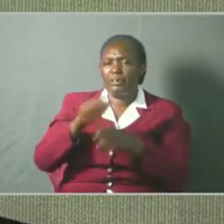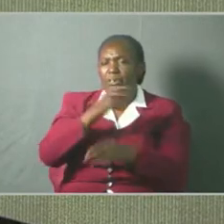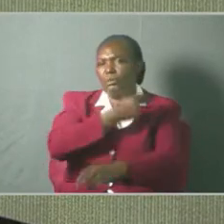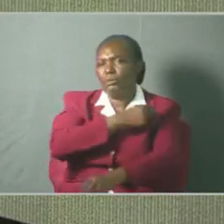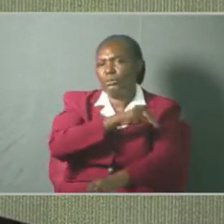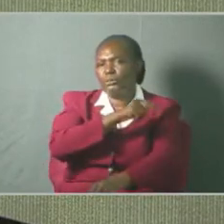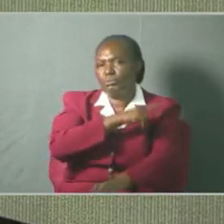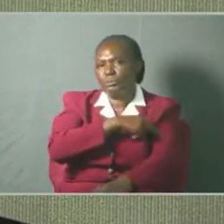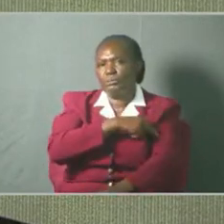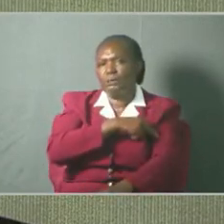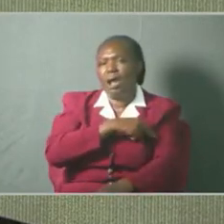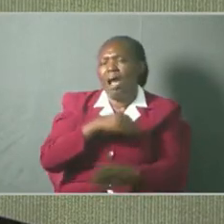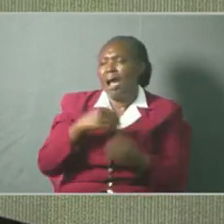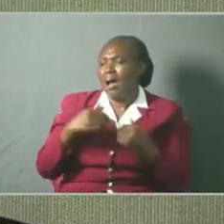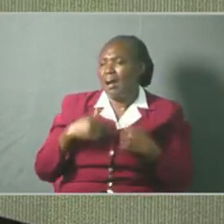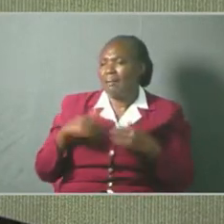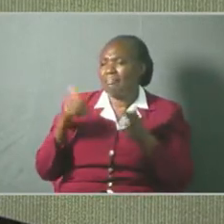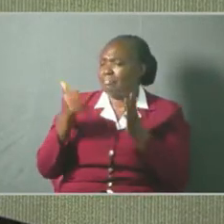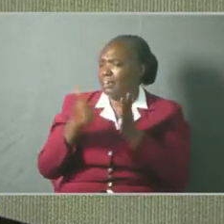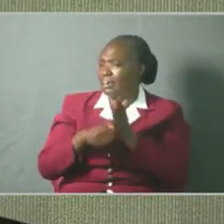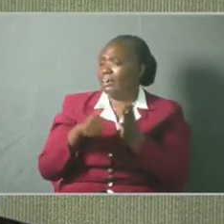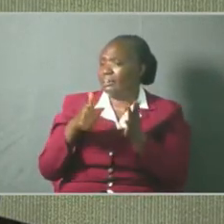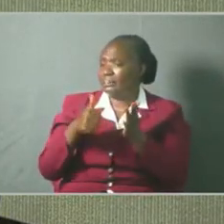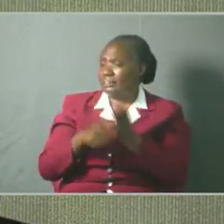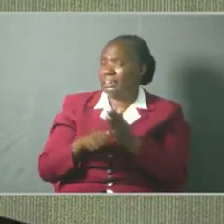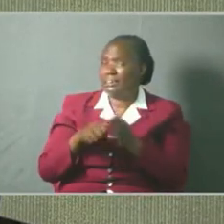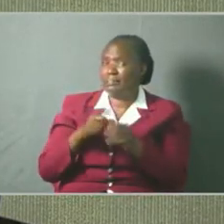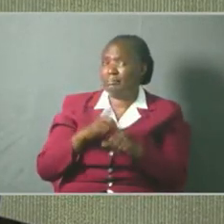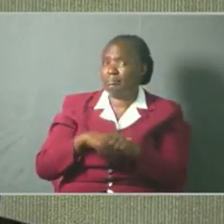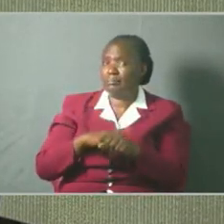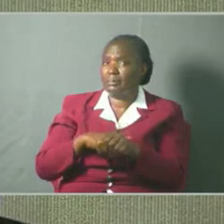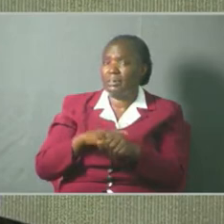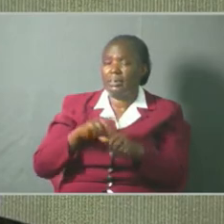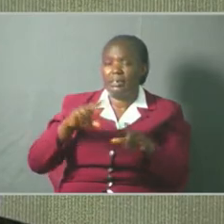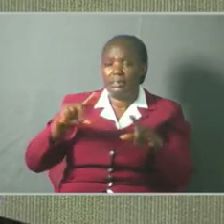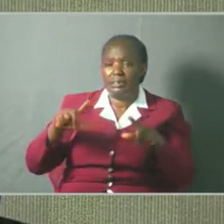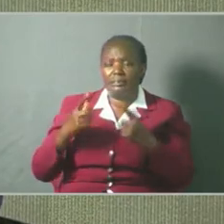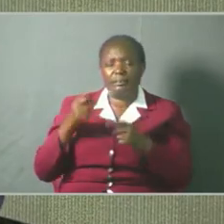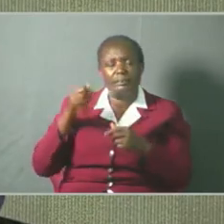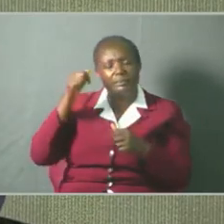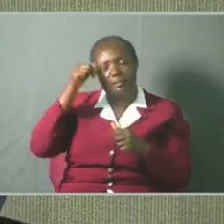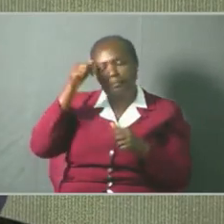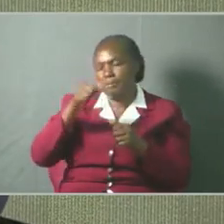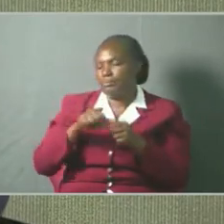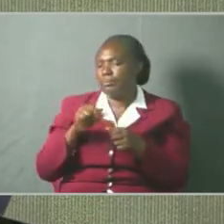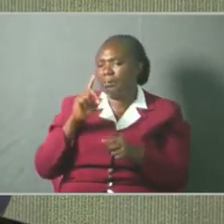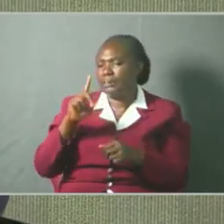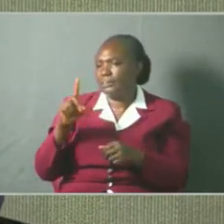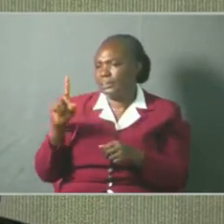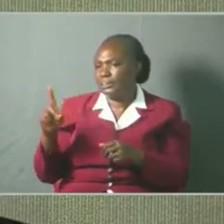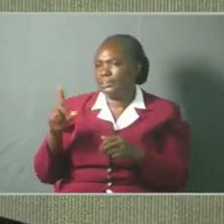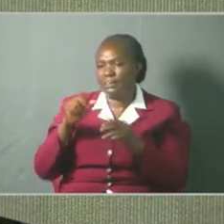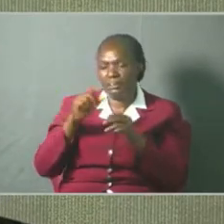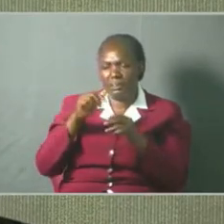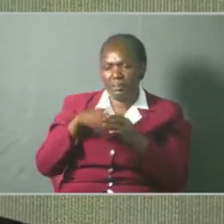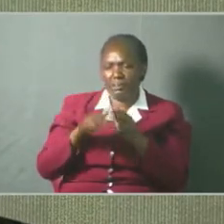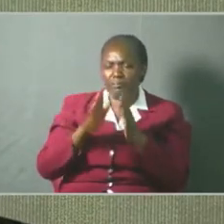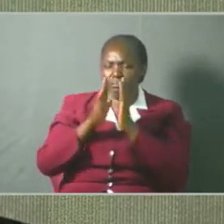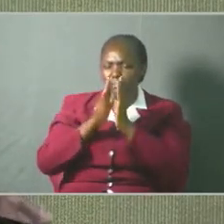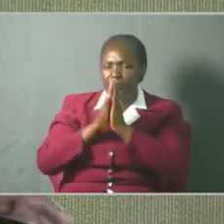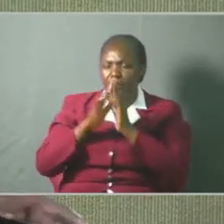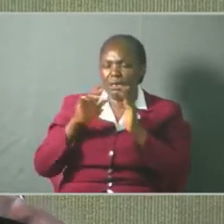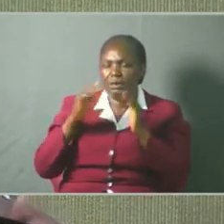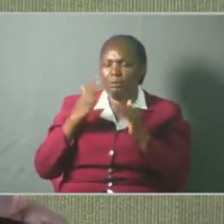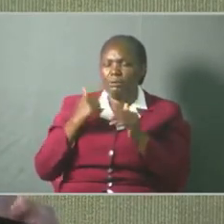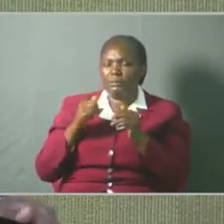have difficult times at this time. Let us remember each other in prayer. I want us to pray as